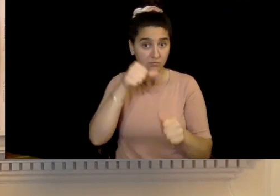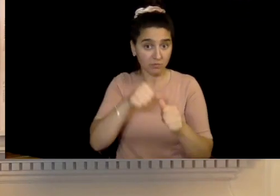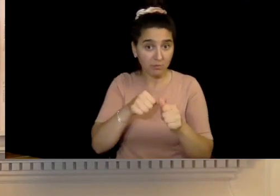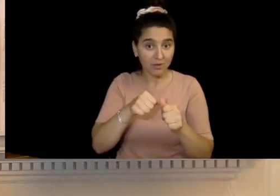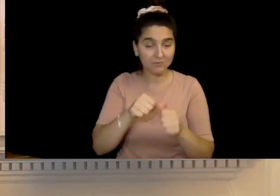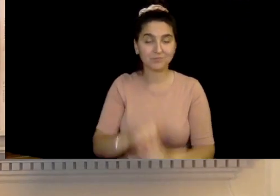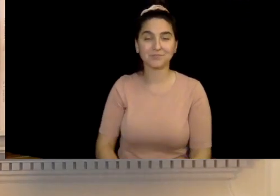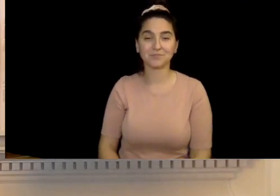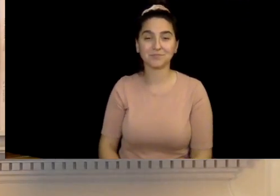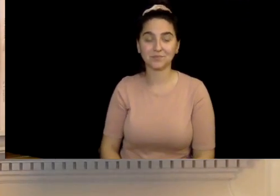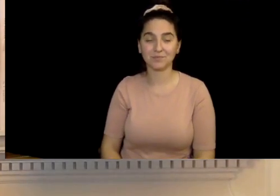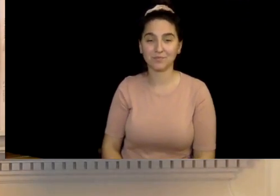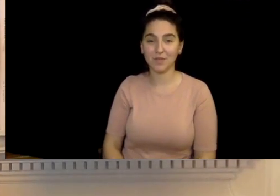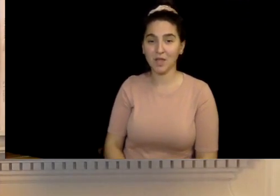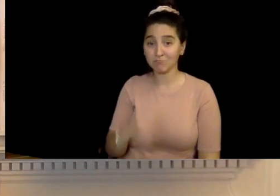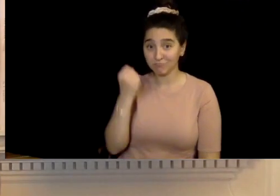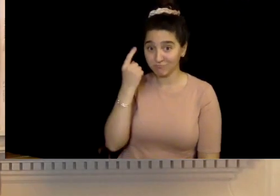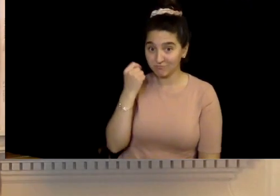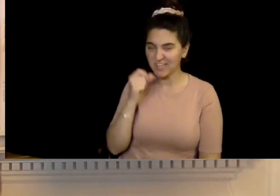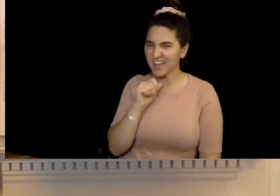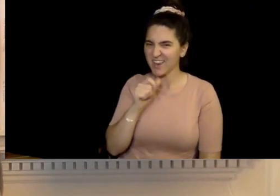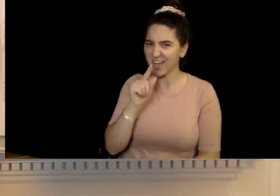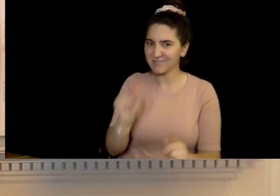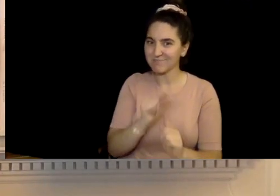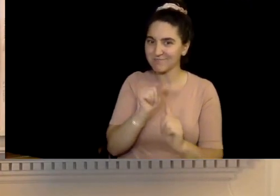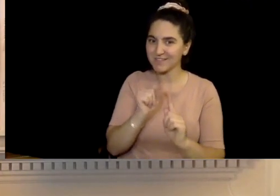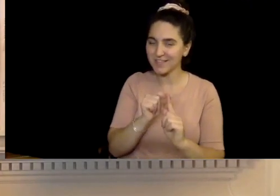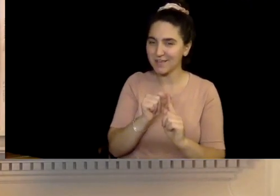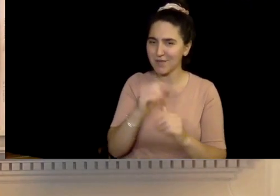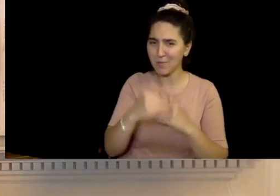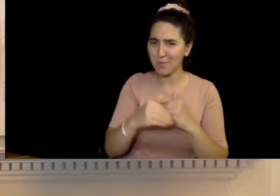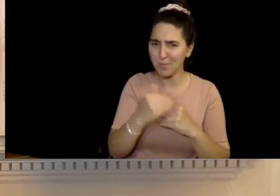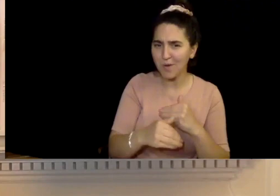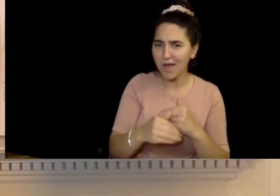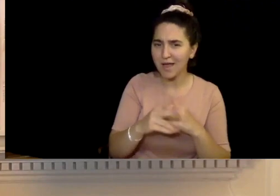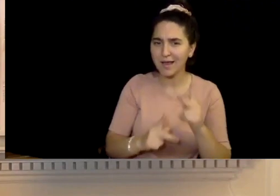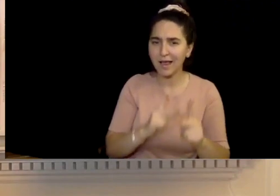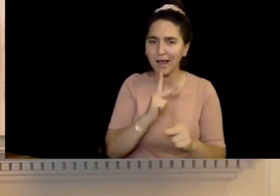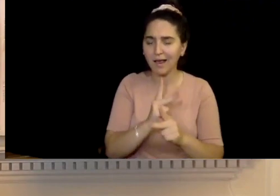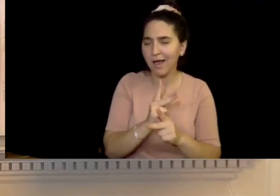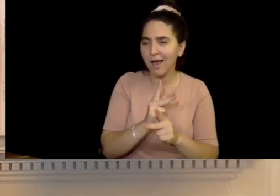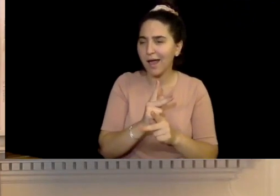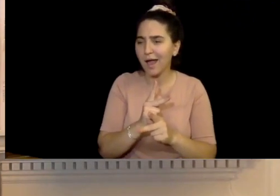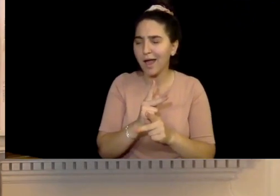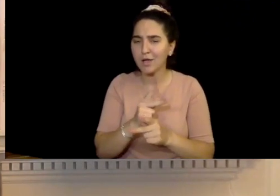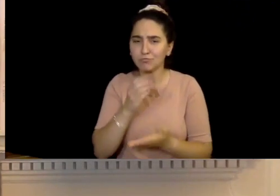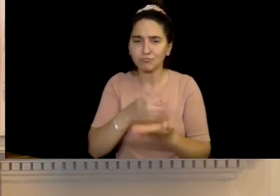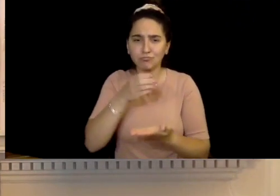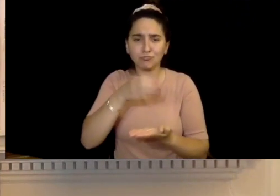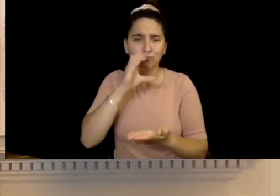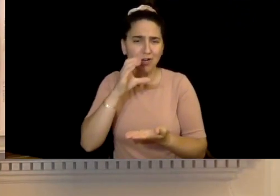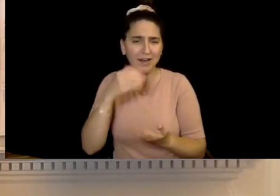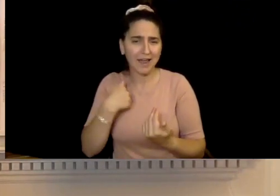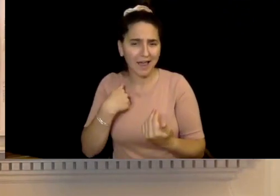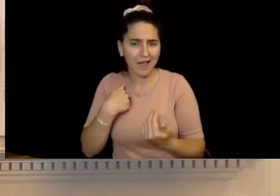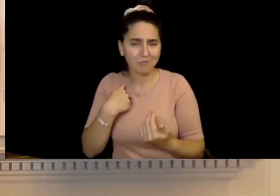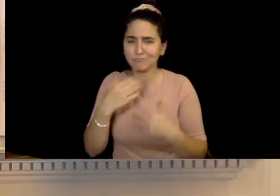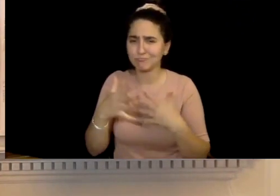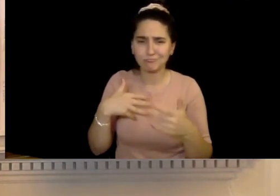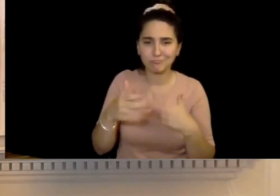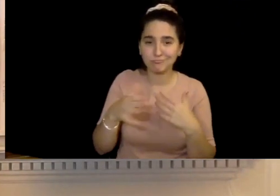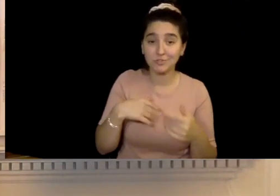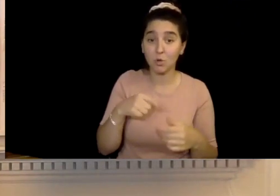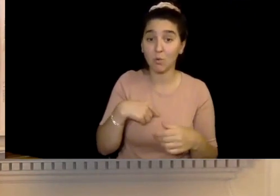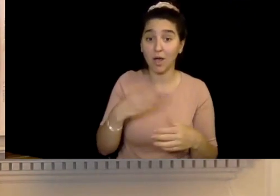He didn't specify what particular kind of bread or beverage you need to have. And so I invite you now to pause this message